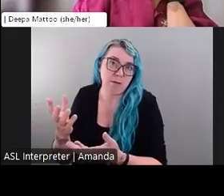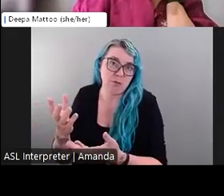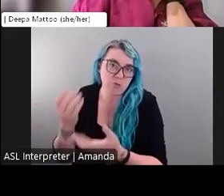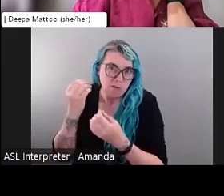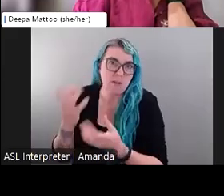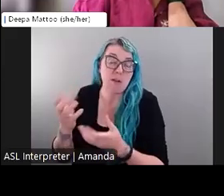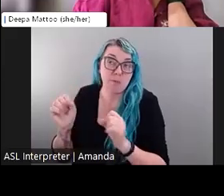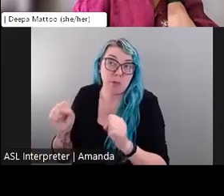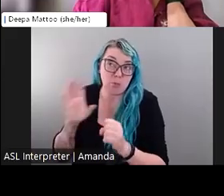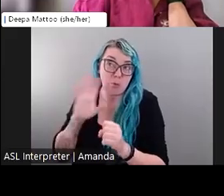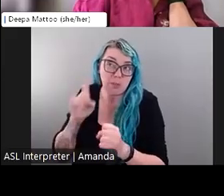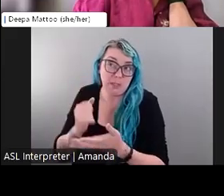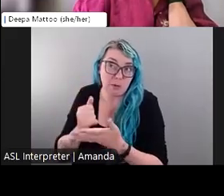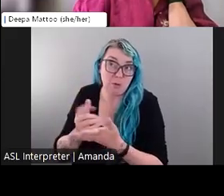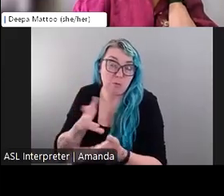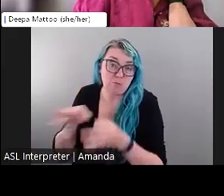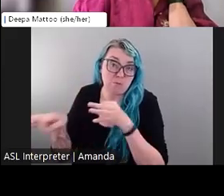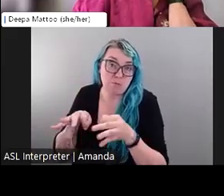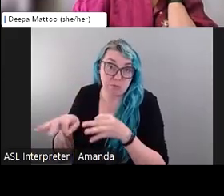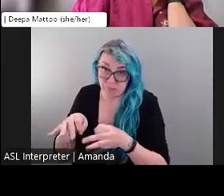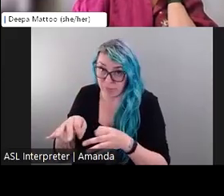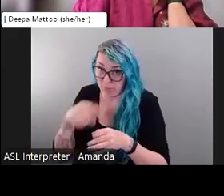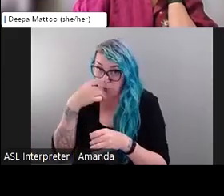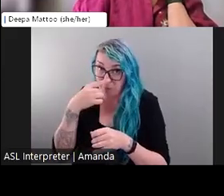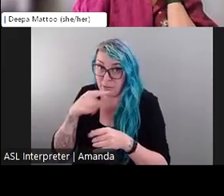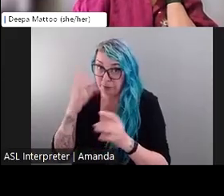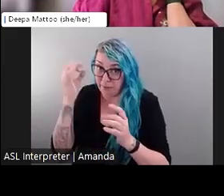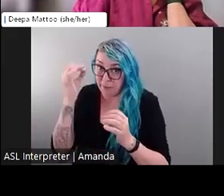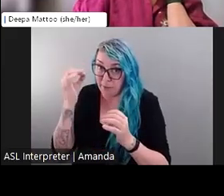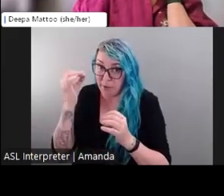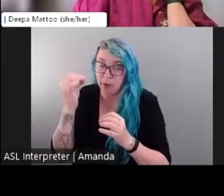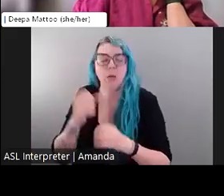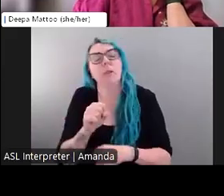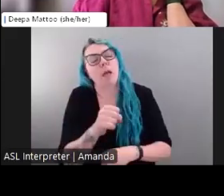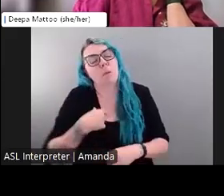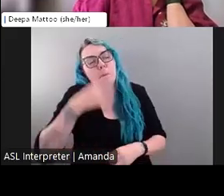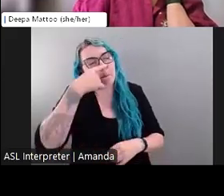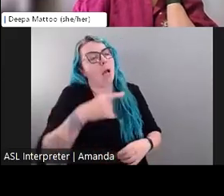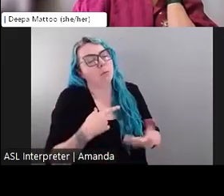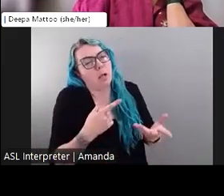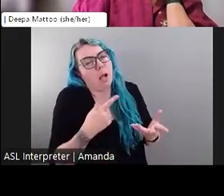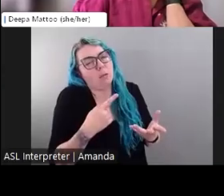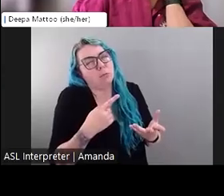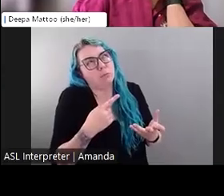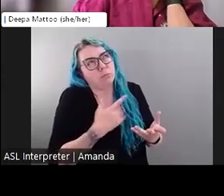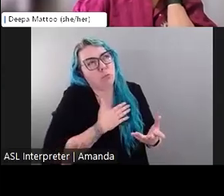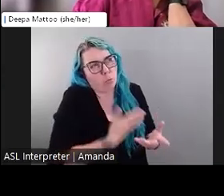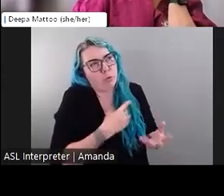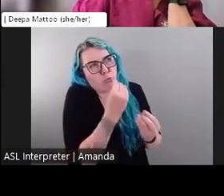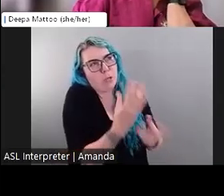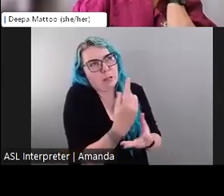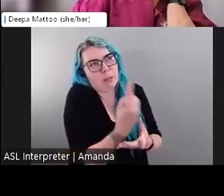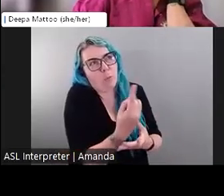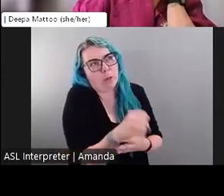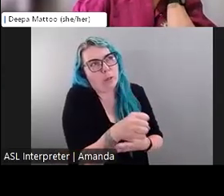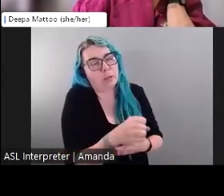Is that something that you can think about? Yeah, yeah, I'd be open to telling someone. Okay. And then maybe next time when we